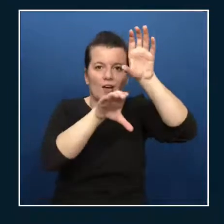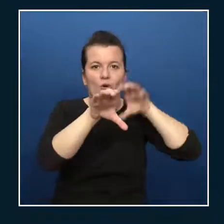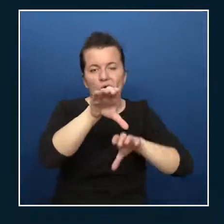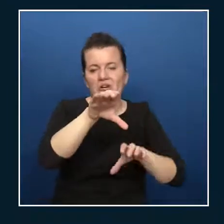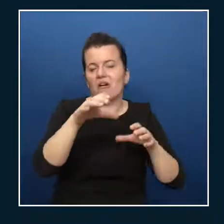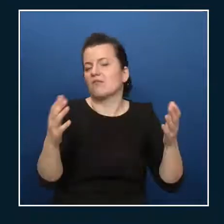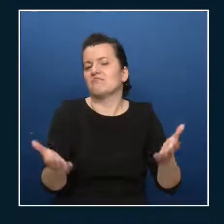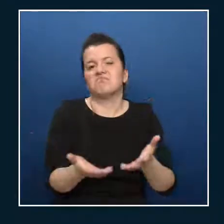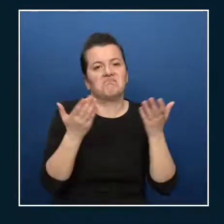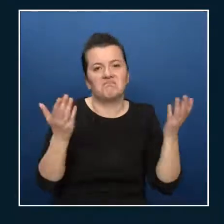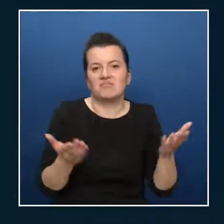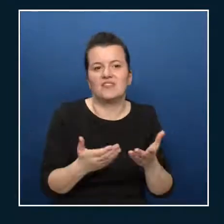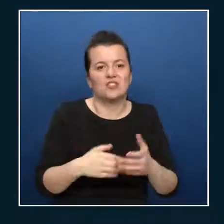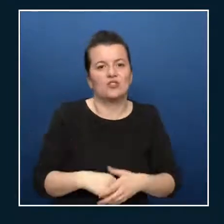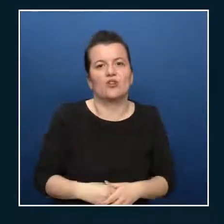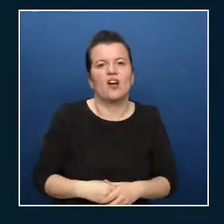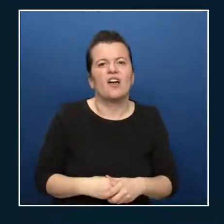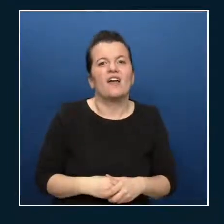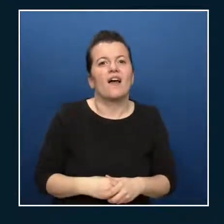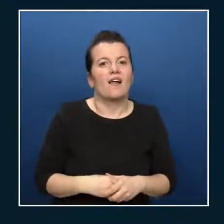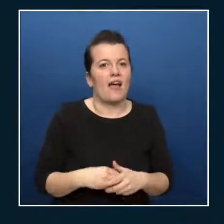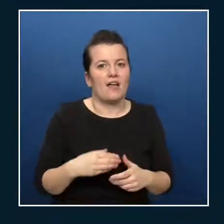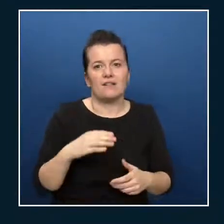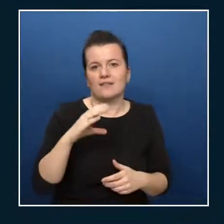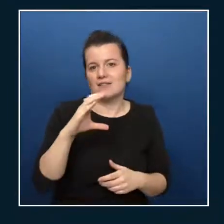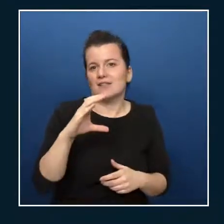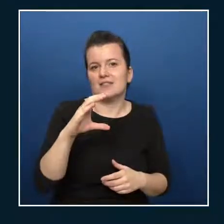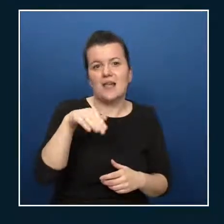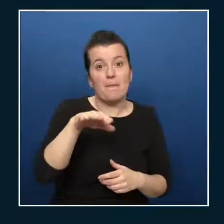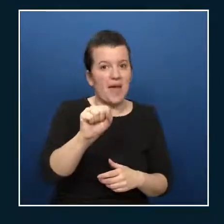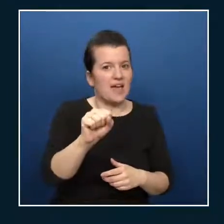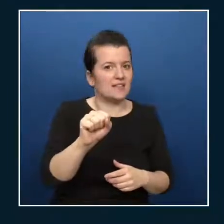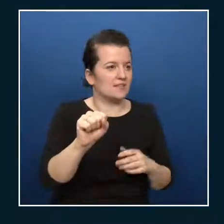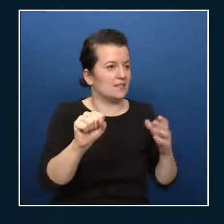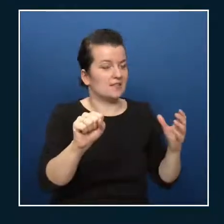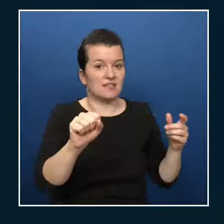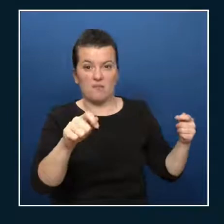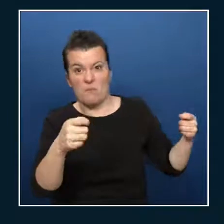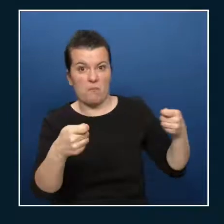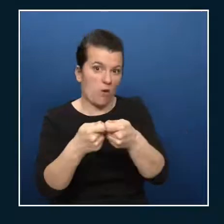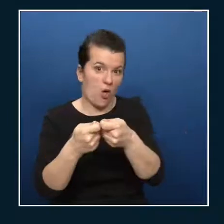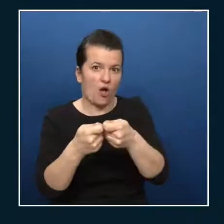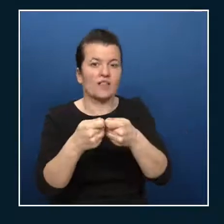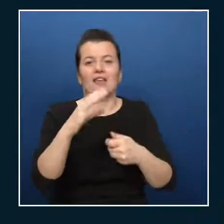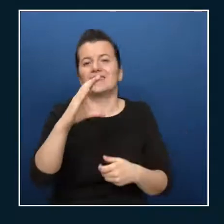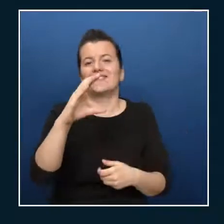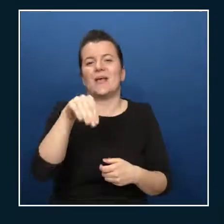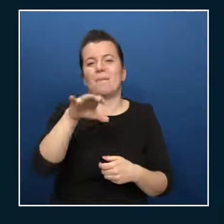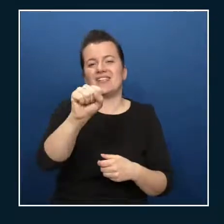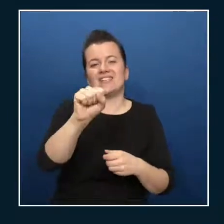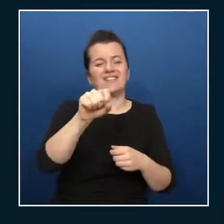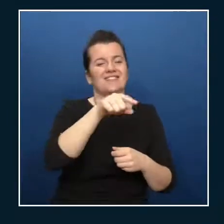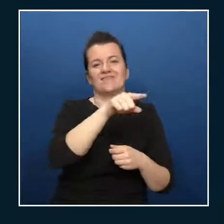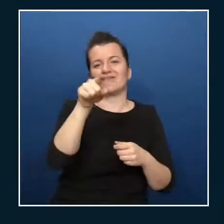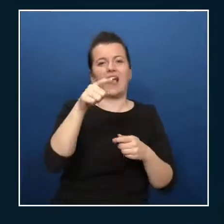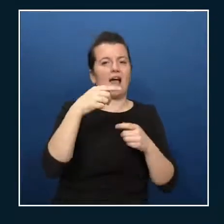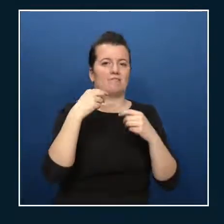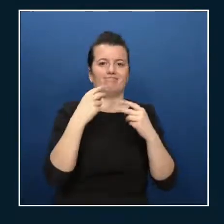just generates your CMS for you once you plug it in. And about your